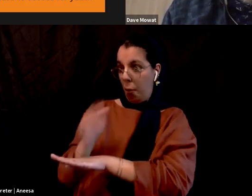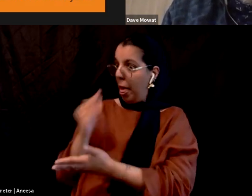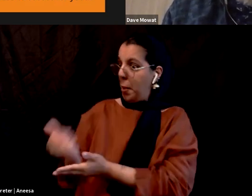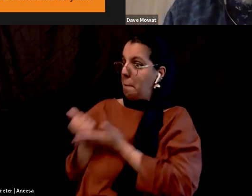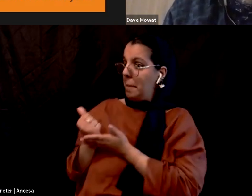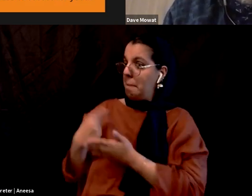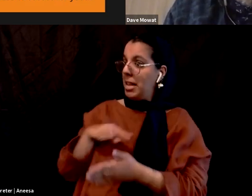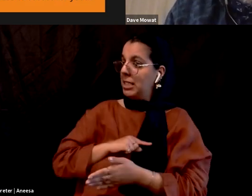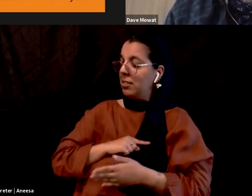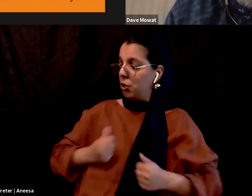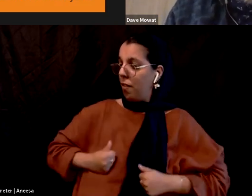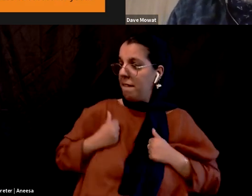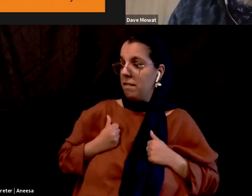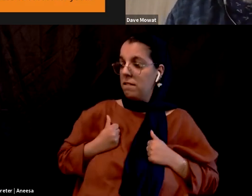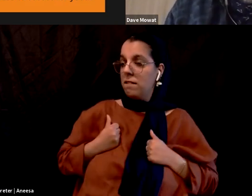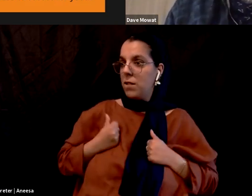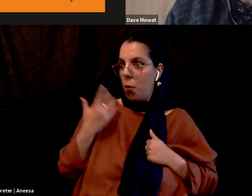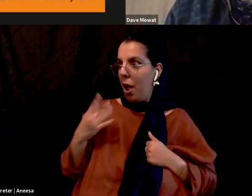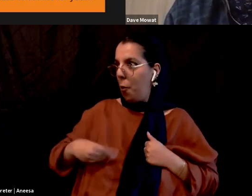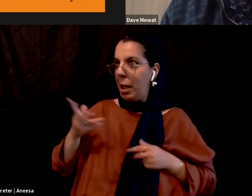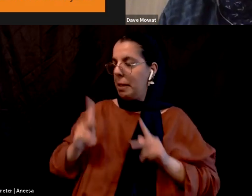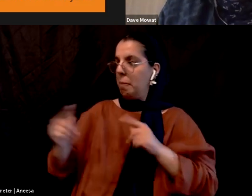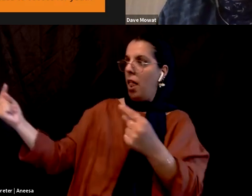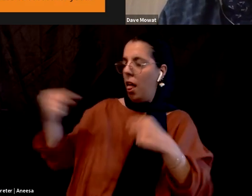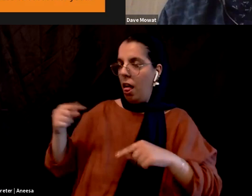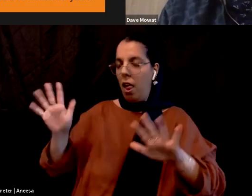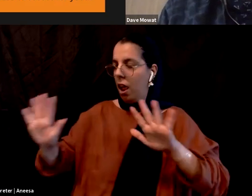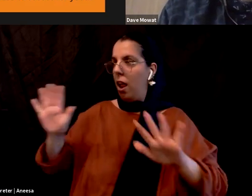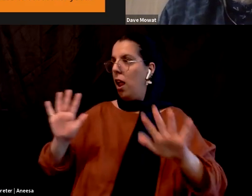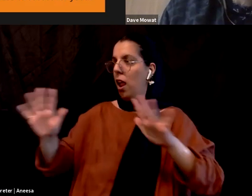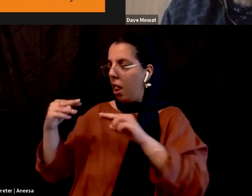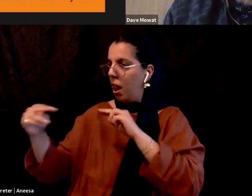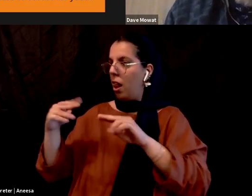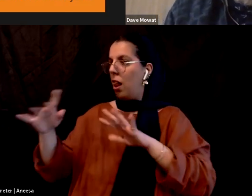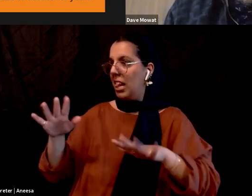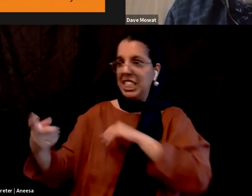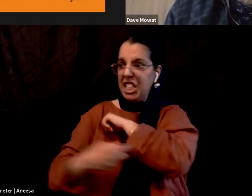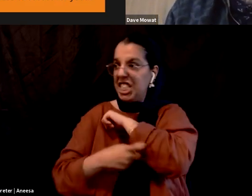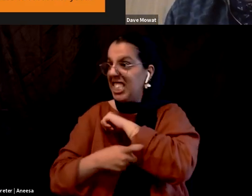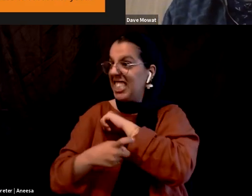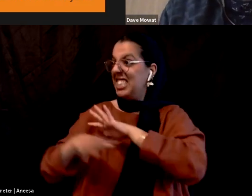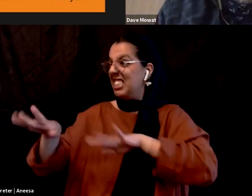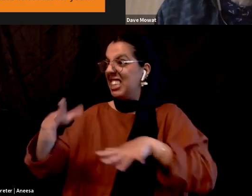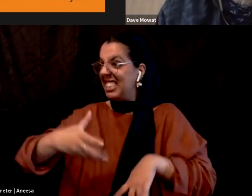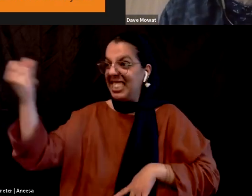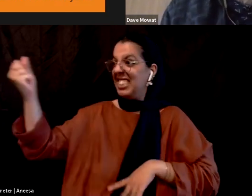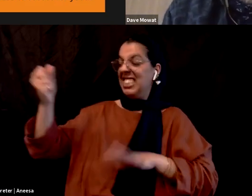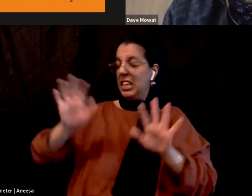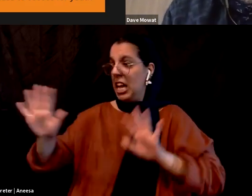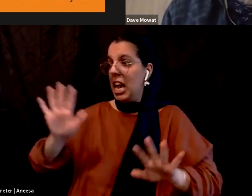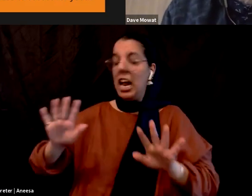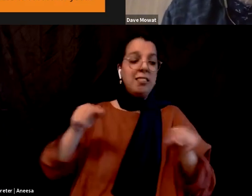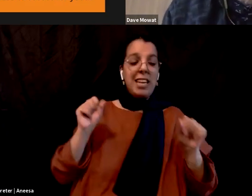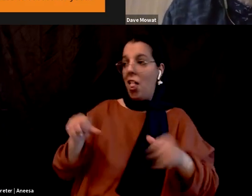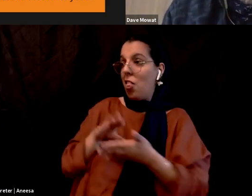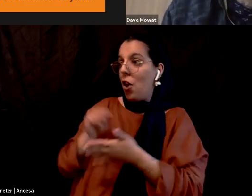to survive in the face of settlement, and so that they wouldn't be cheated by the white man, and so that they would learn the